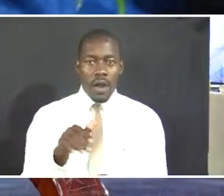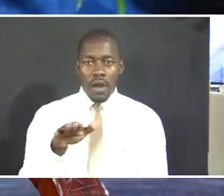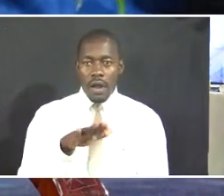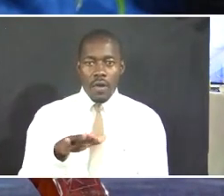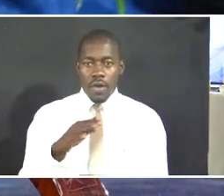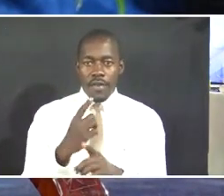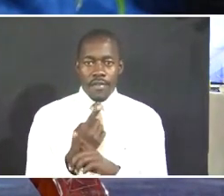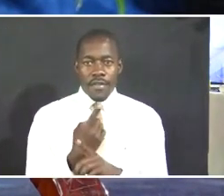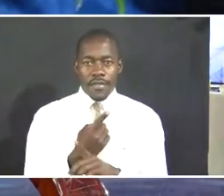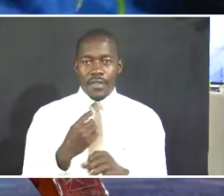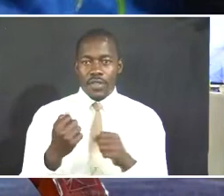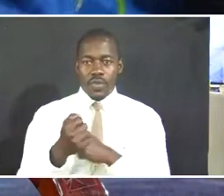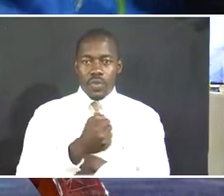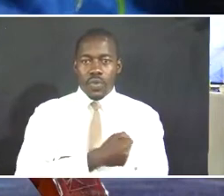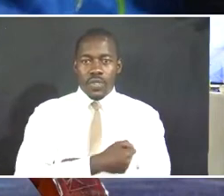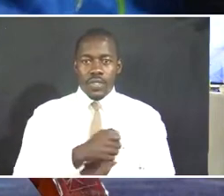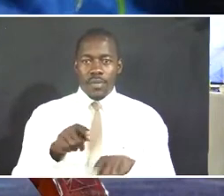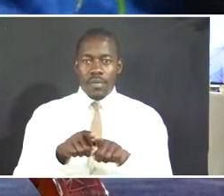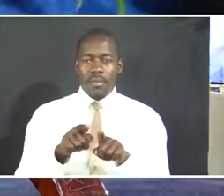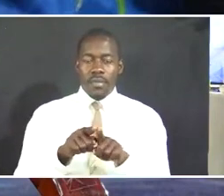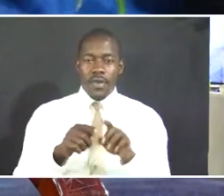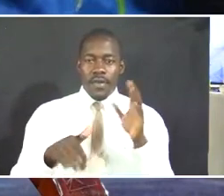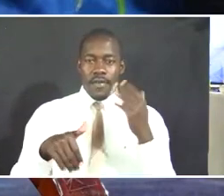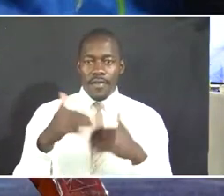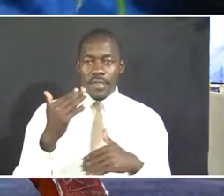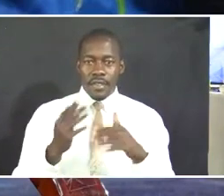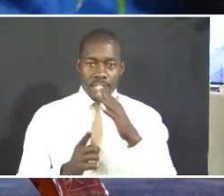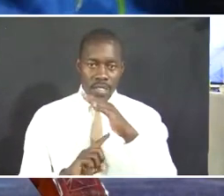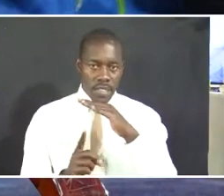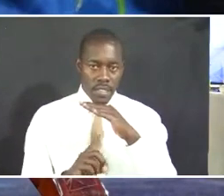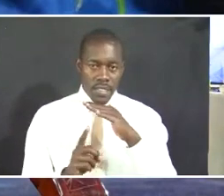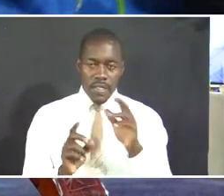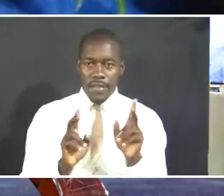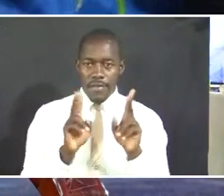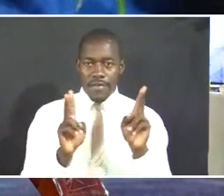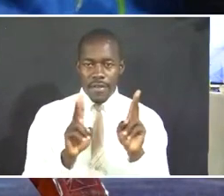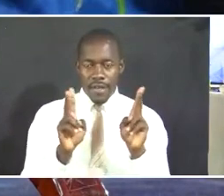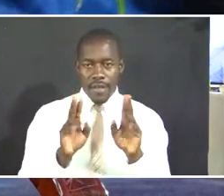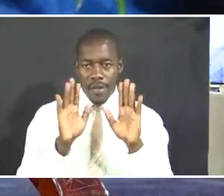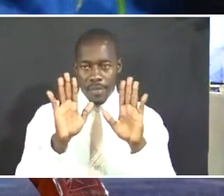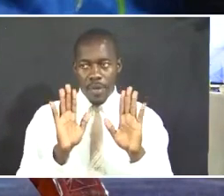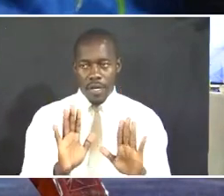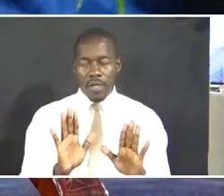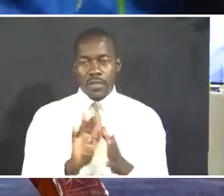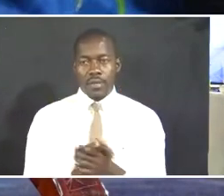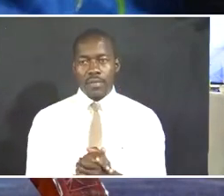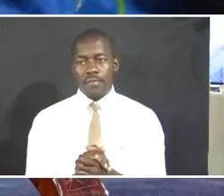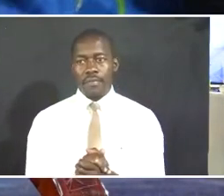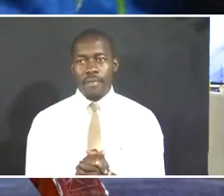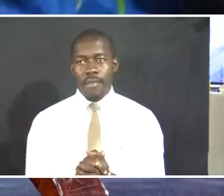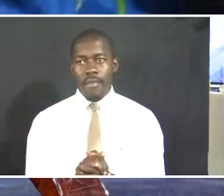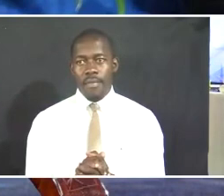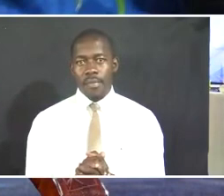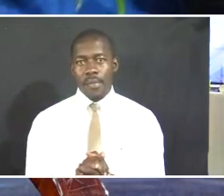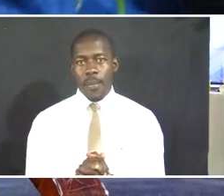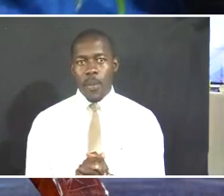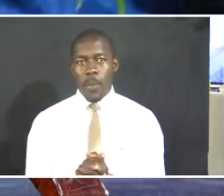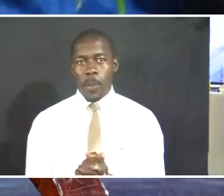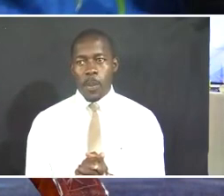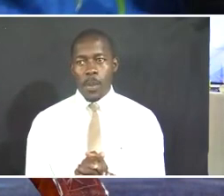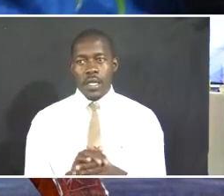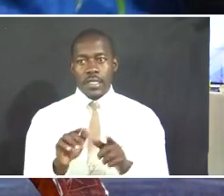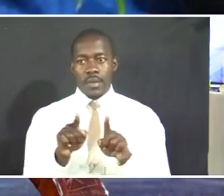schools, and even campus ministries. It's very, very, very important. And even as